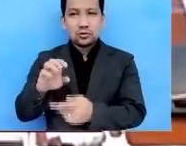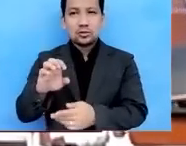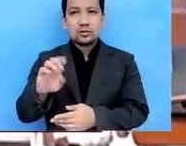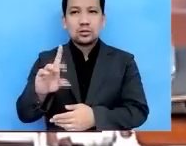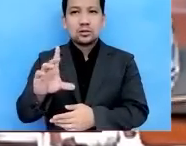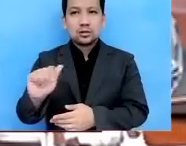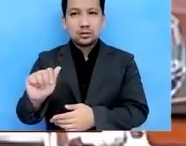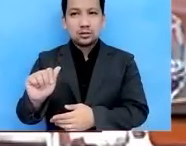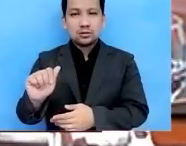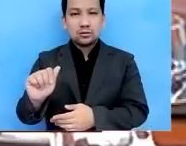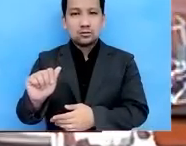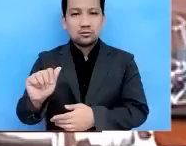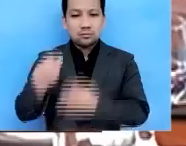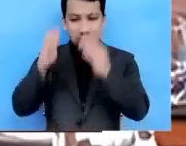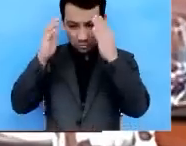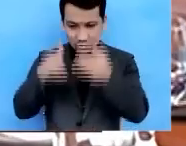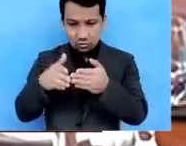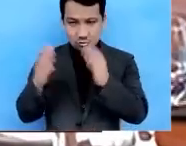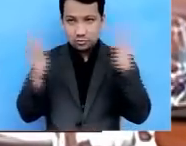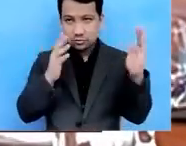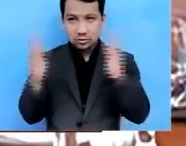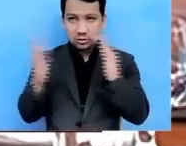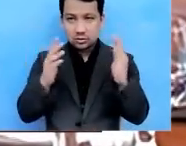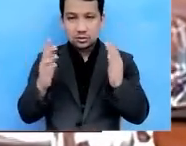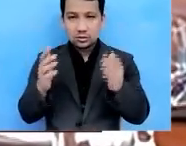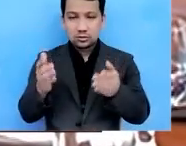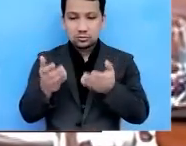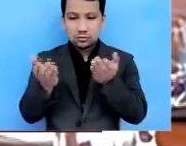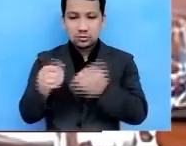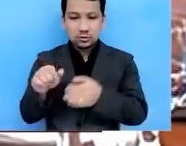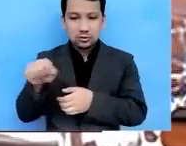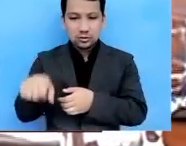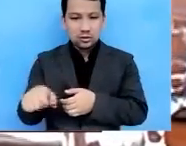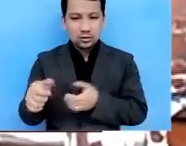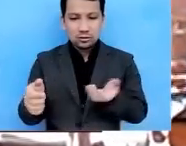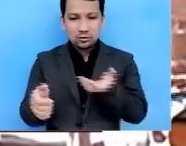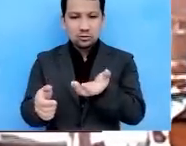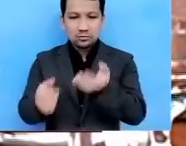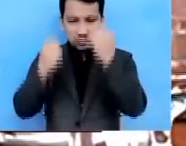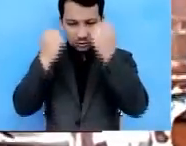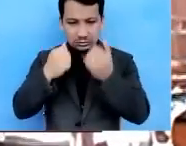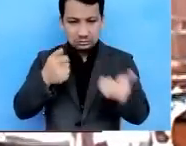it's disaster preparedness, maritime security, and counterterrorism. In